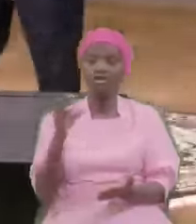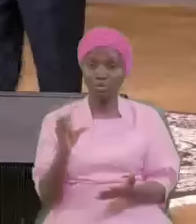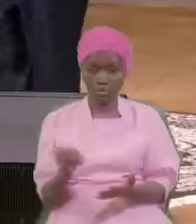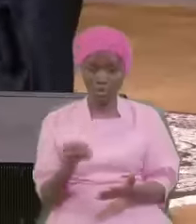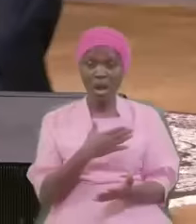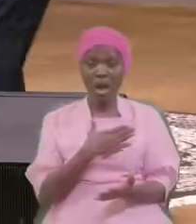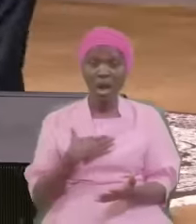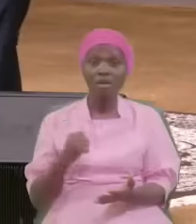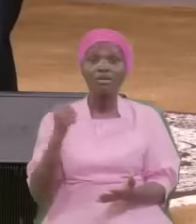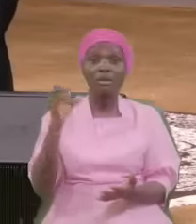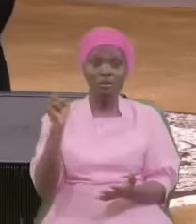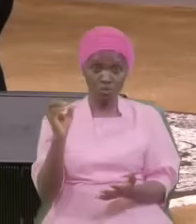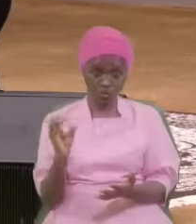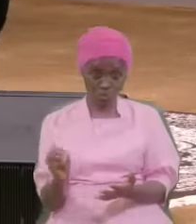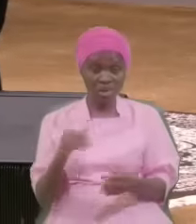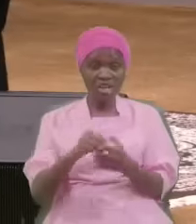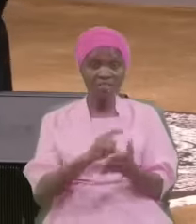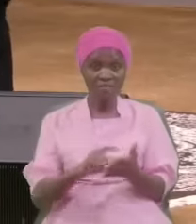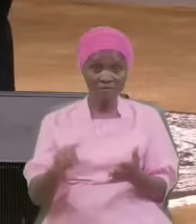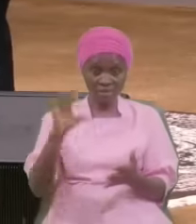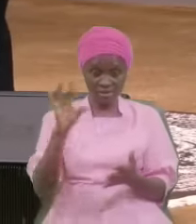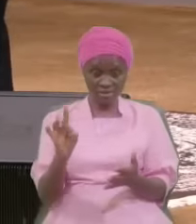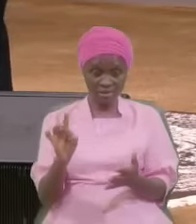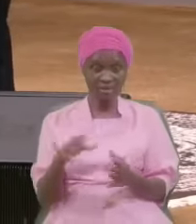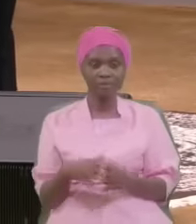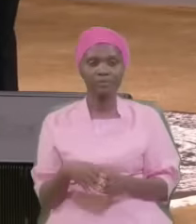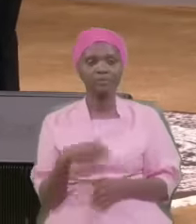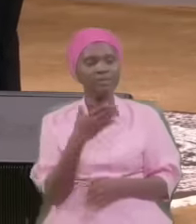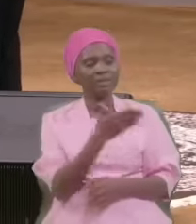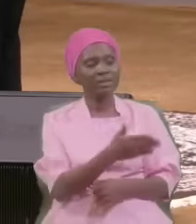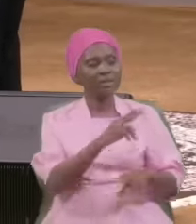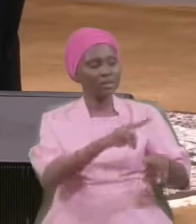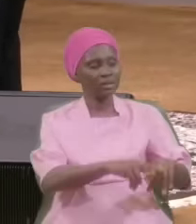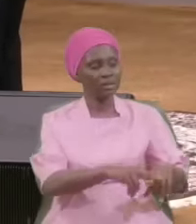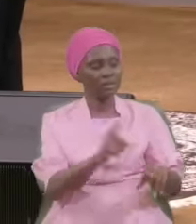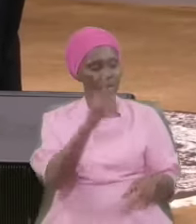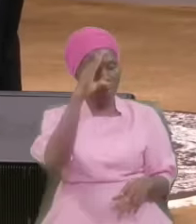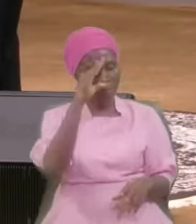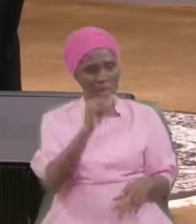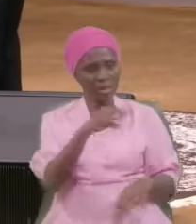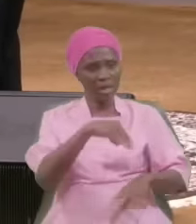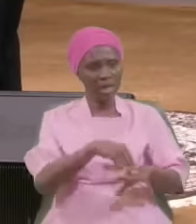And so, in verse 8, there sat a certain man at Lystra,